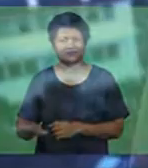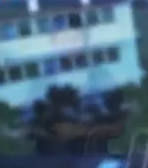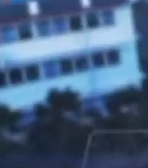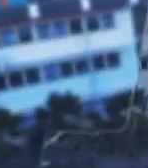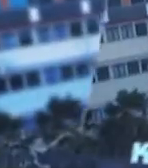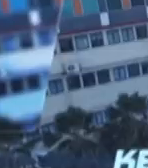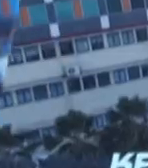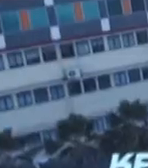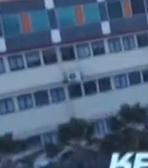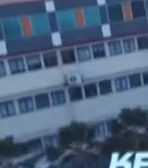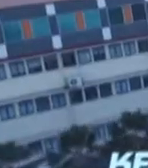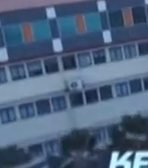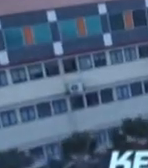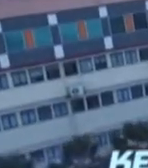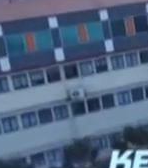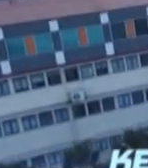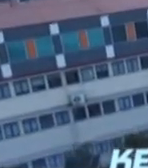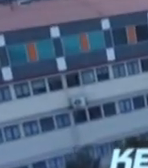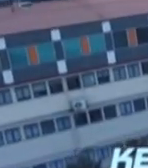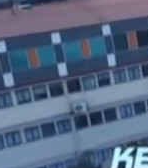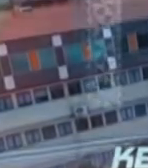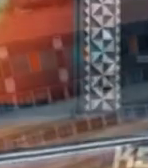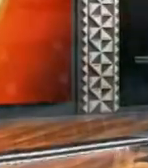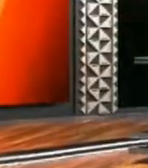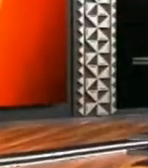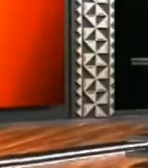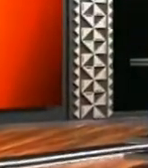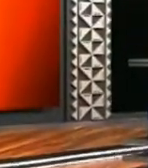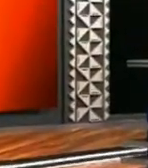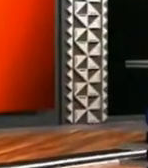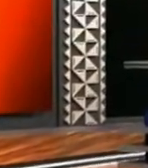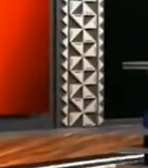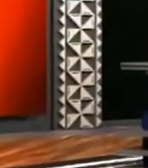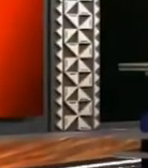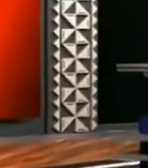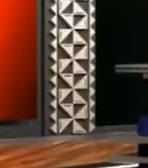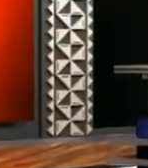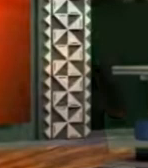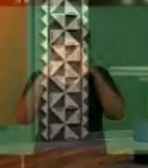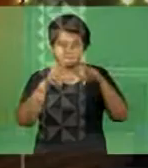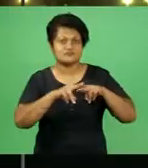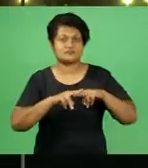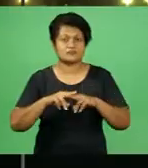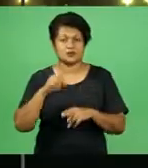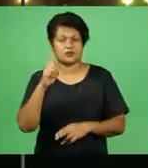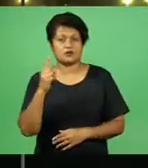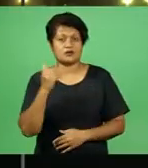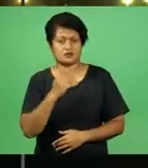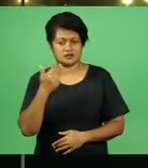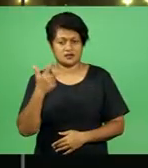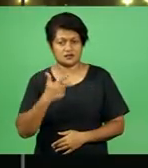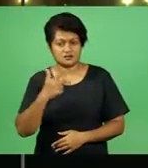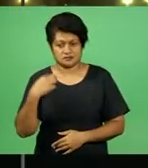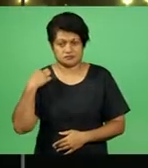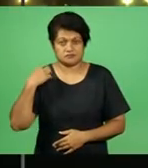From the studios of FBC Suva, Edwin Nunn. Bulawanaka, Fiji. 118